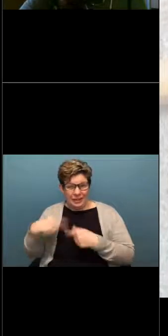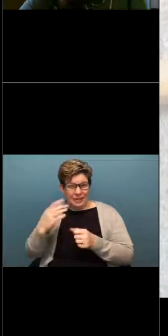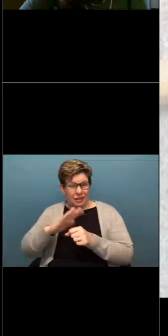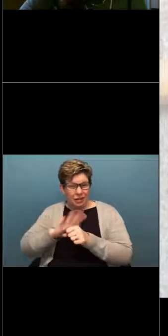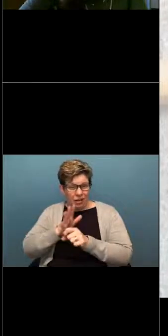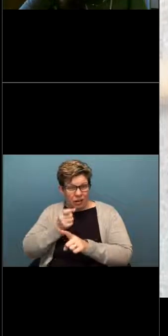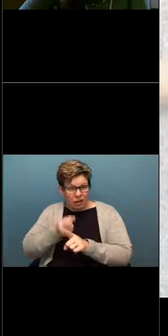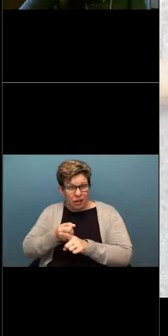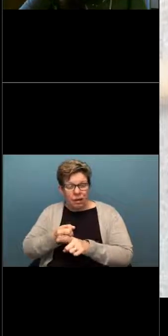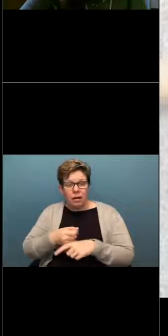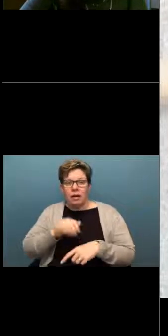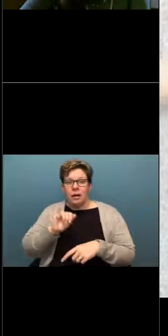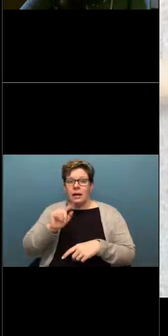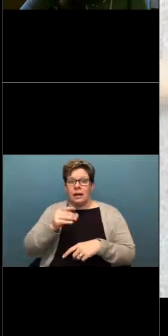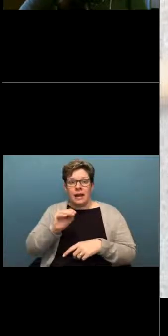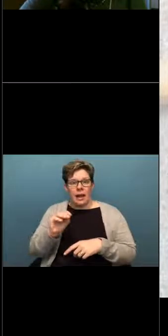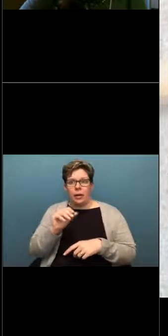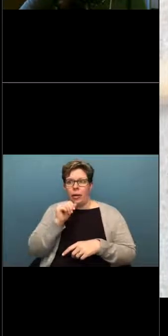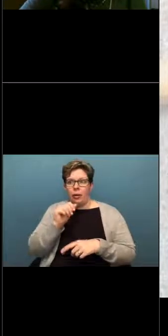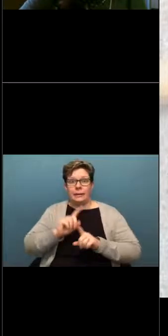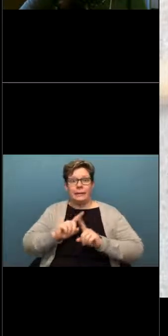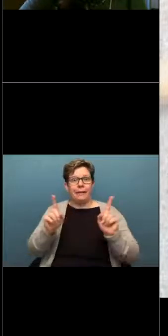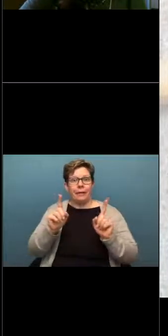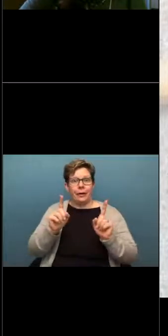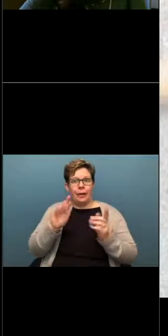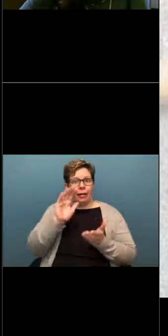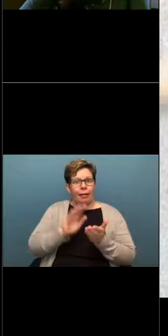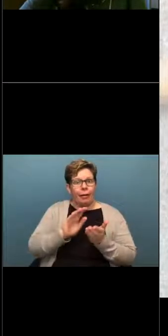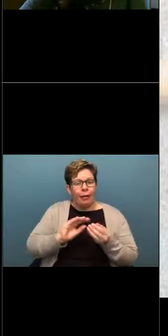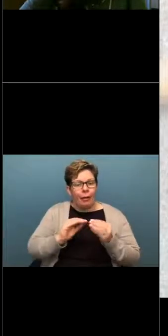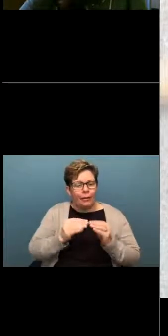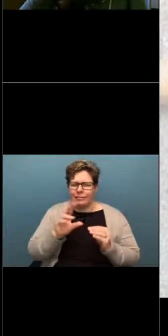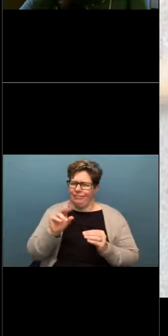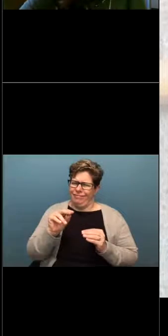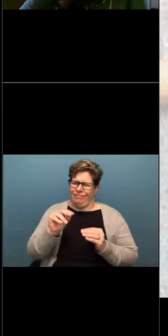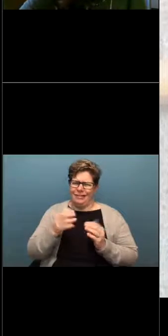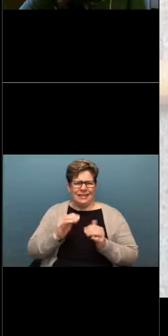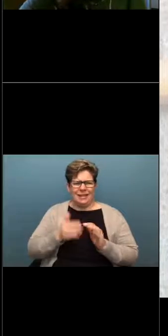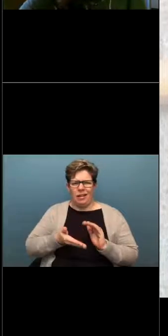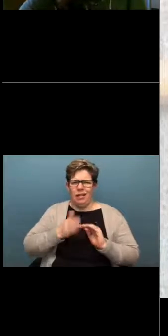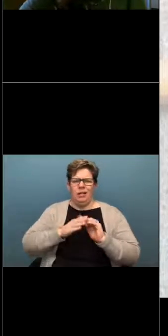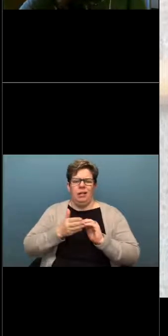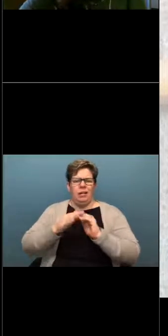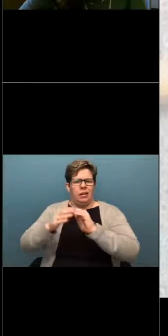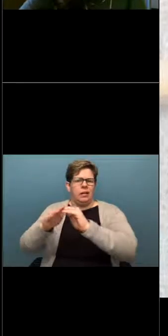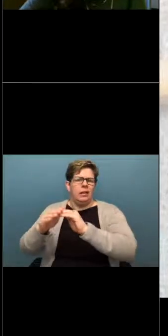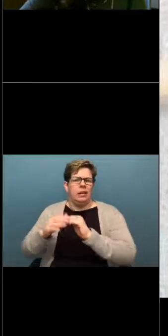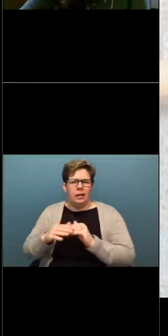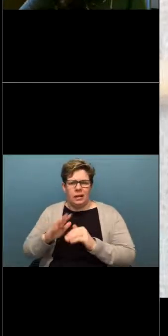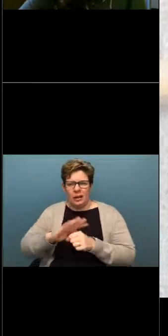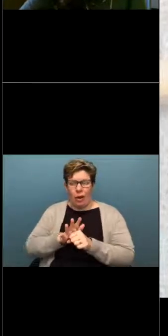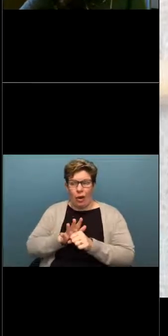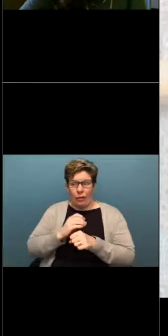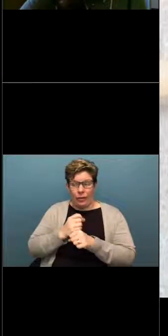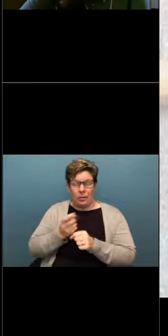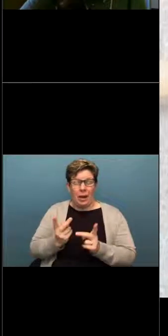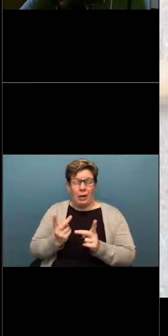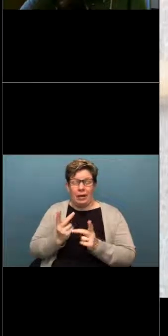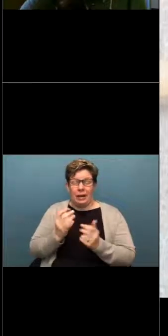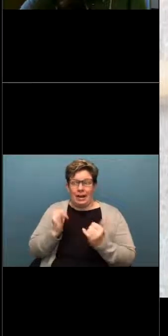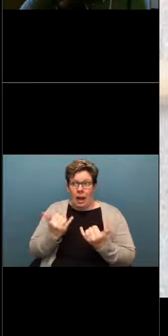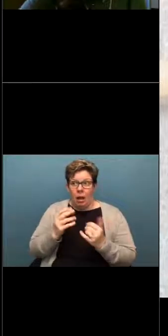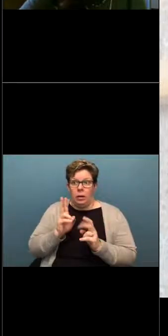not immune to that. The pandemic has accelerated the need for mental health care services. So access to care and other